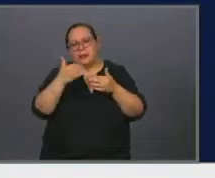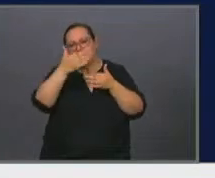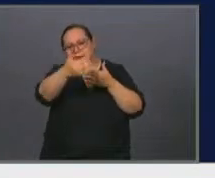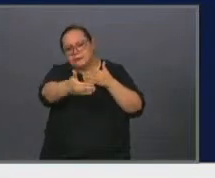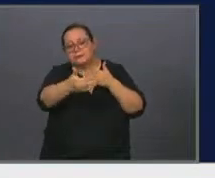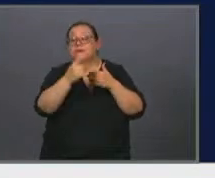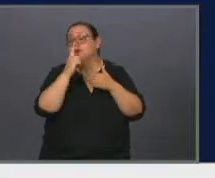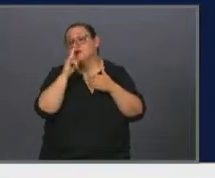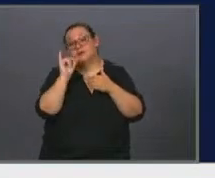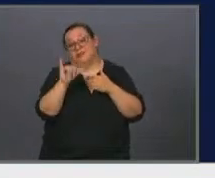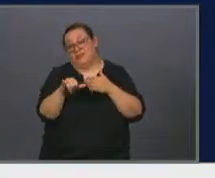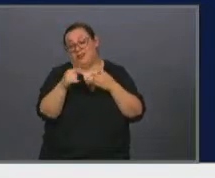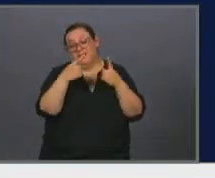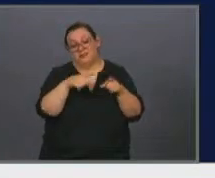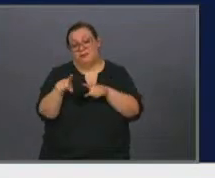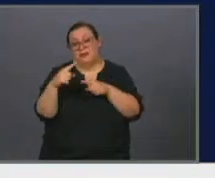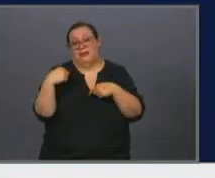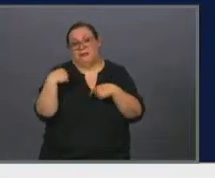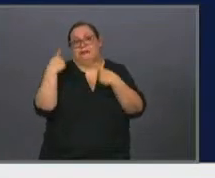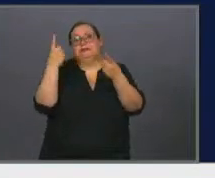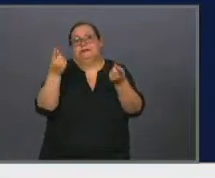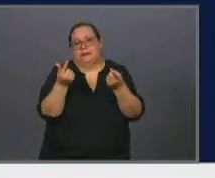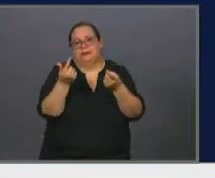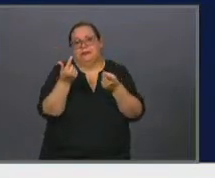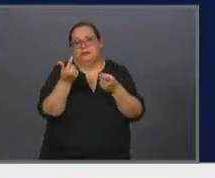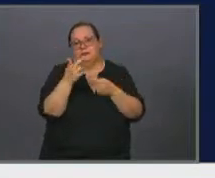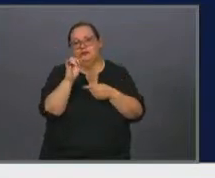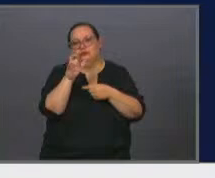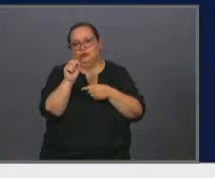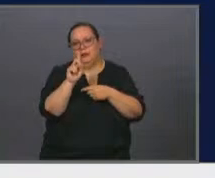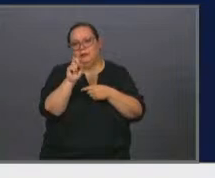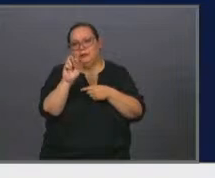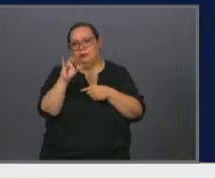has been the way since the Great Depression.